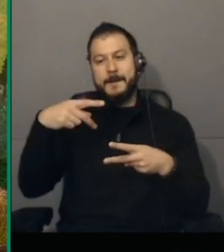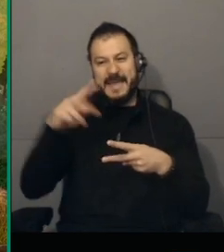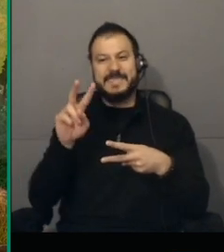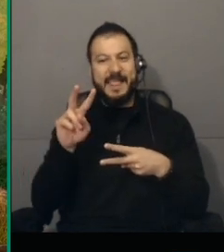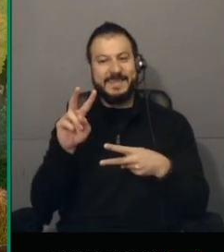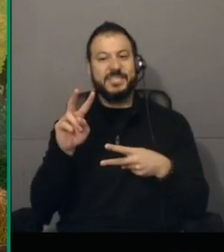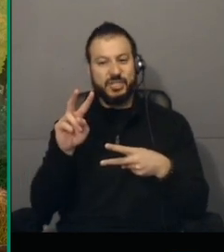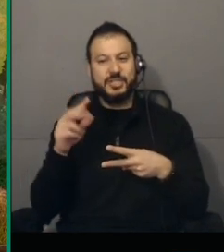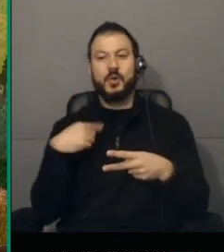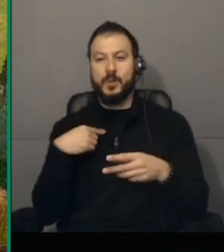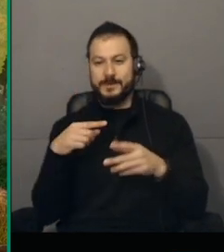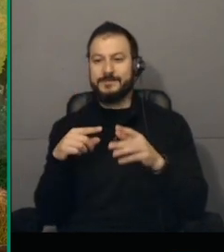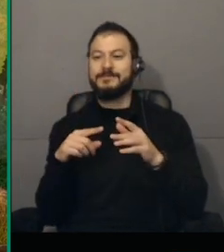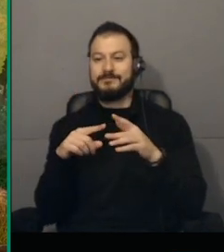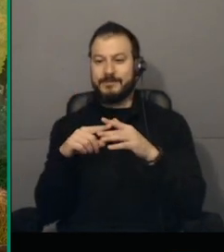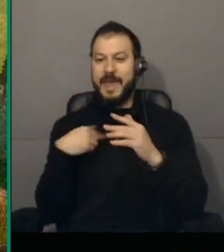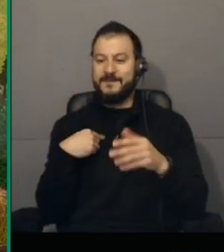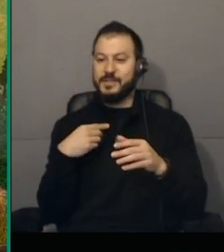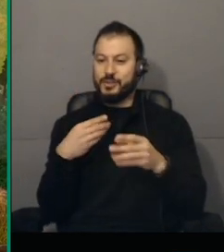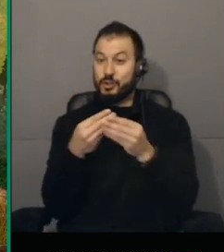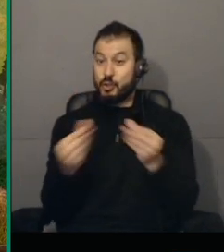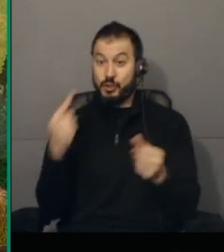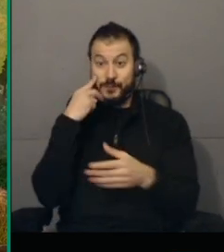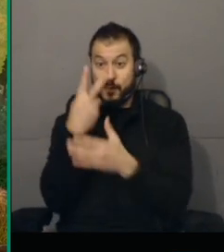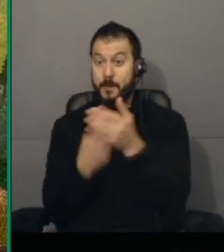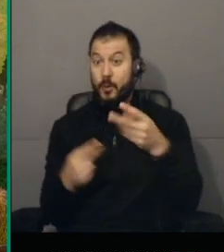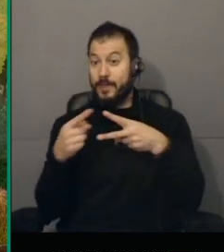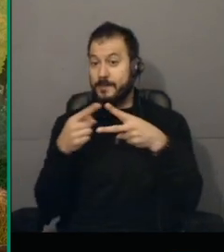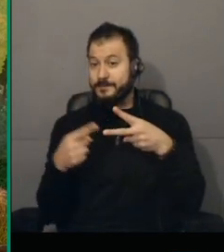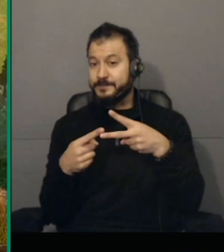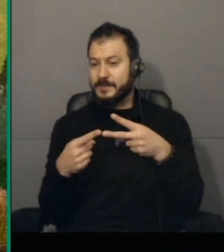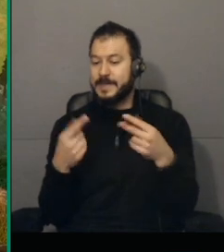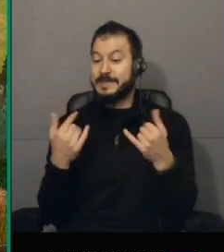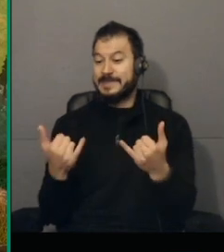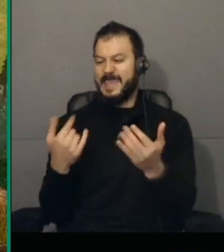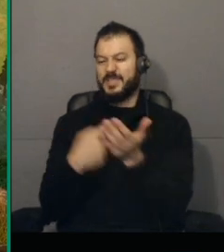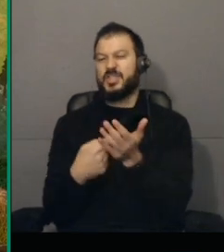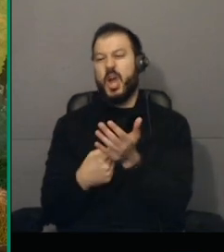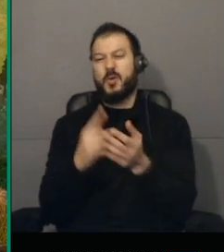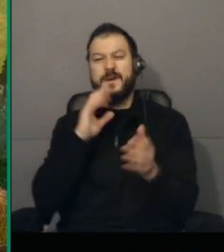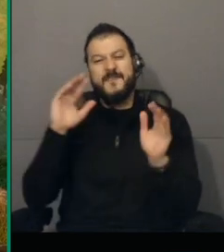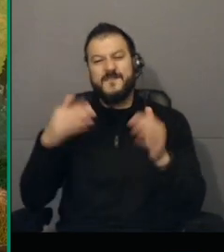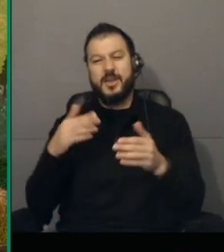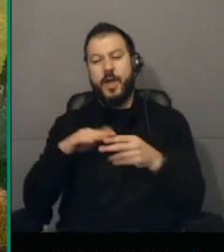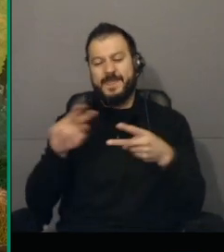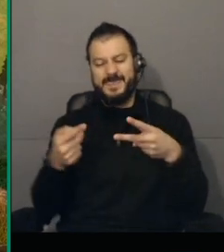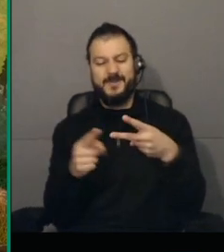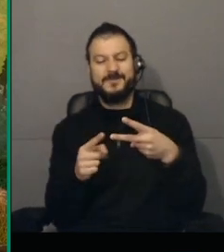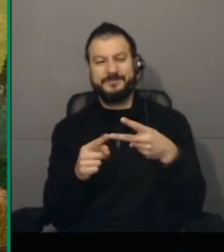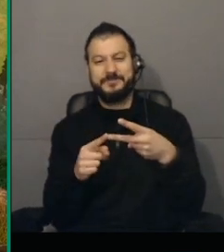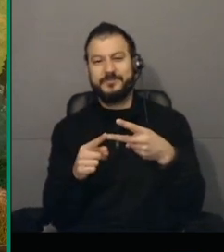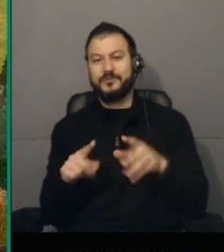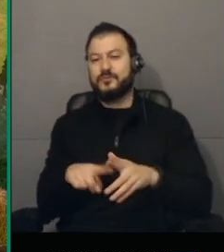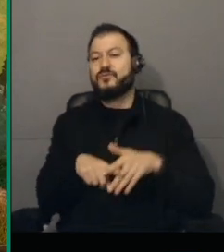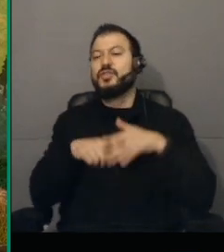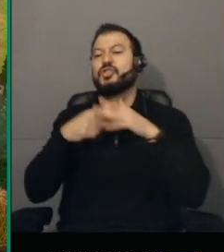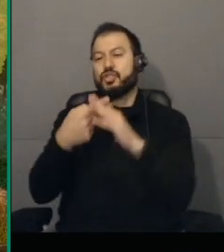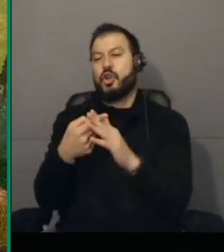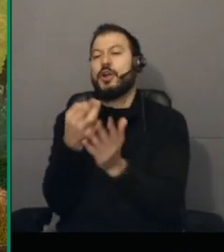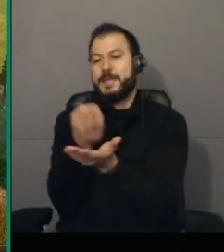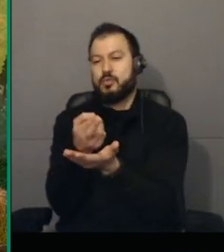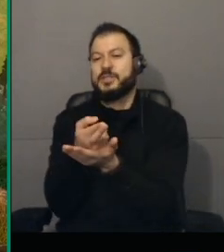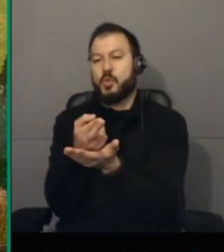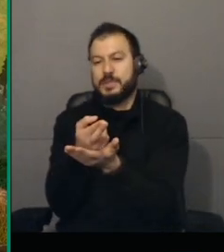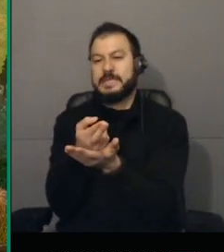and we've actually developed solutions for both of them. In today's talk, however, we'll just be focusing on the second one, which is starting